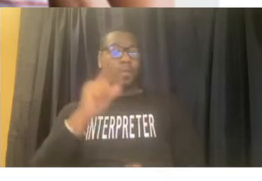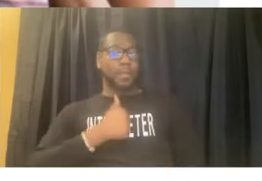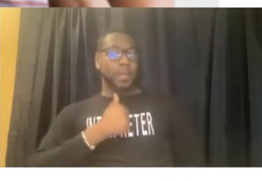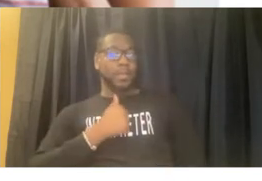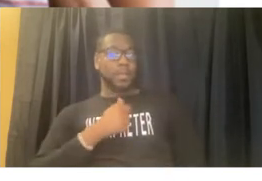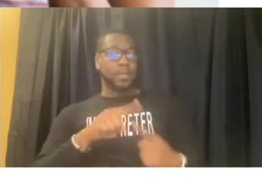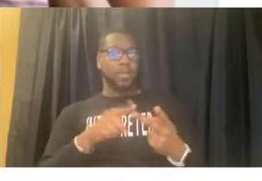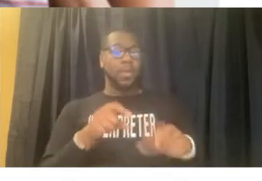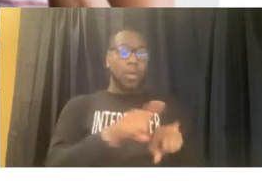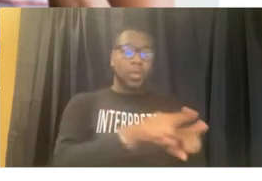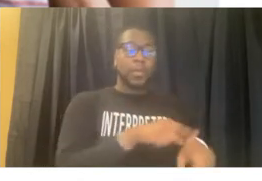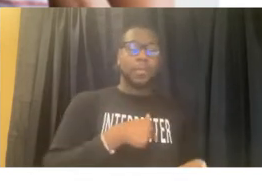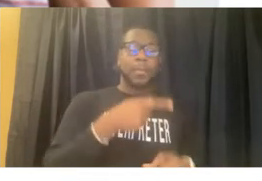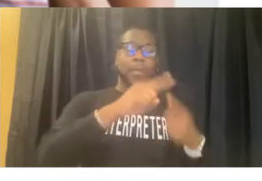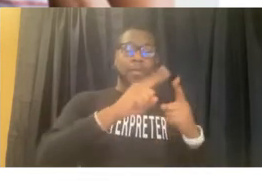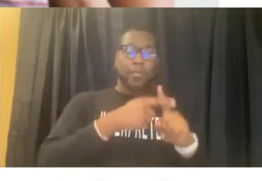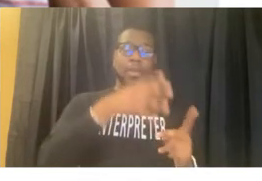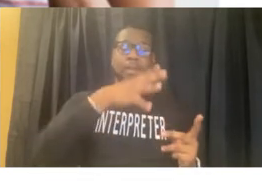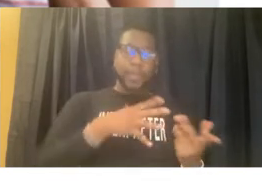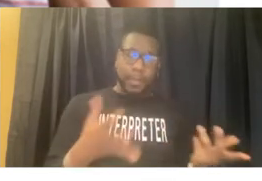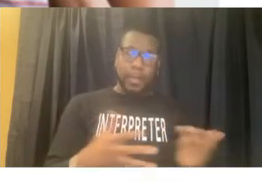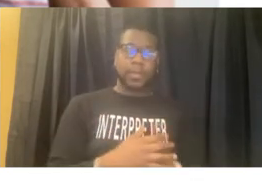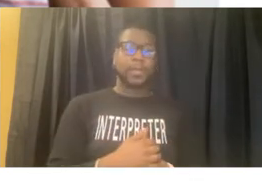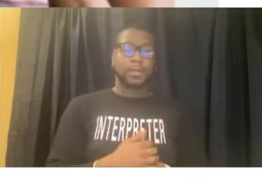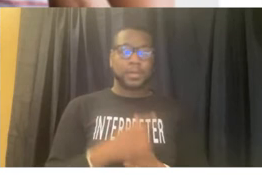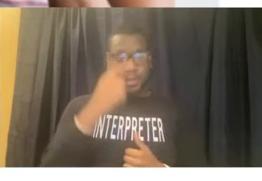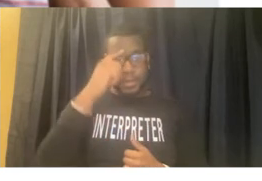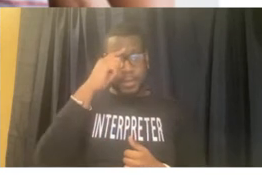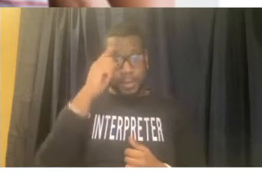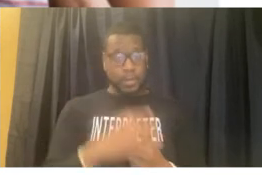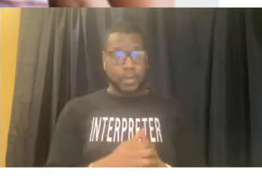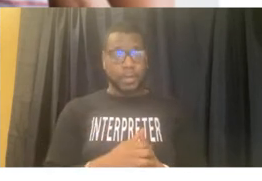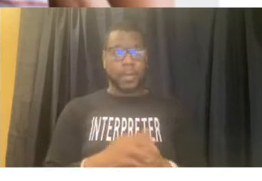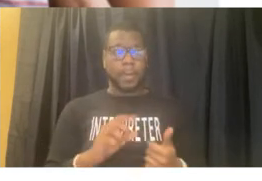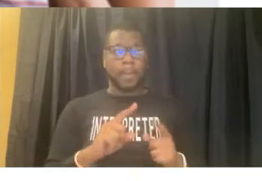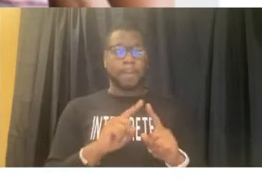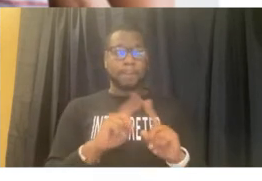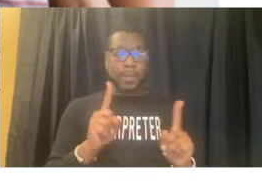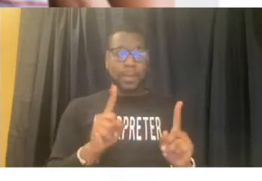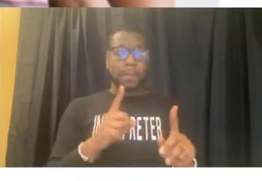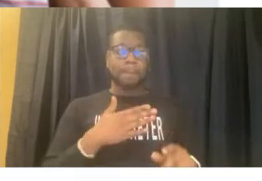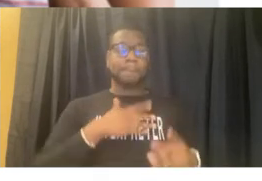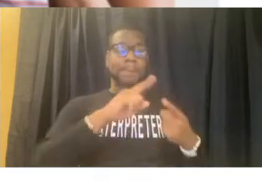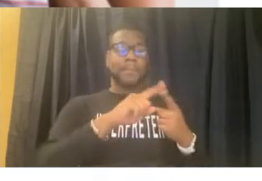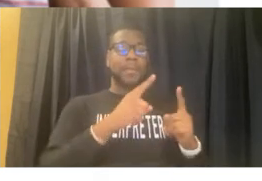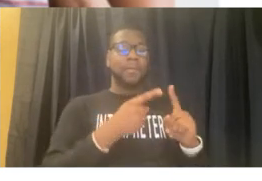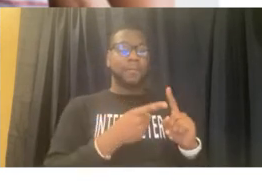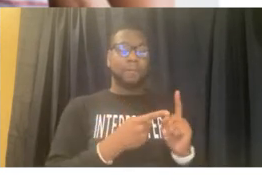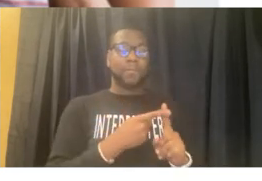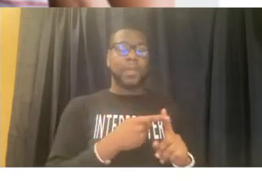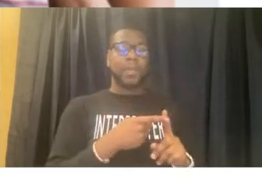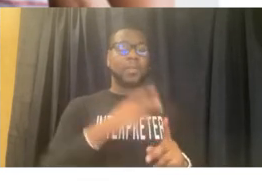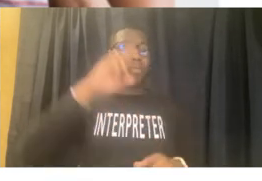friend identified as a female, cisgender female. And then as they developed, they realized, you know, I'm not cisgender.